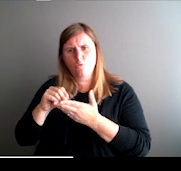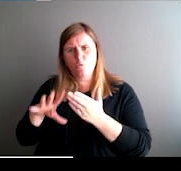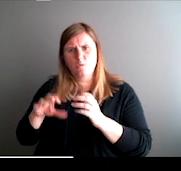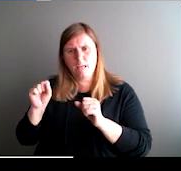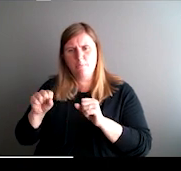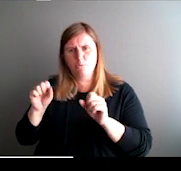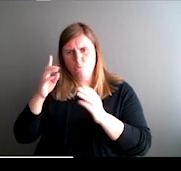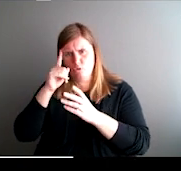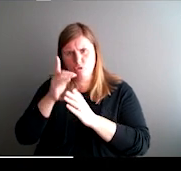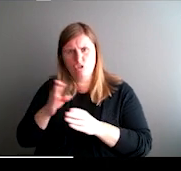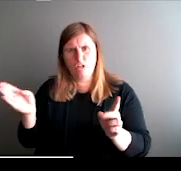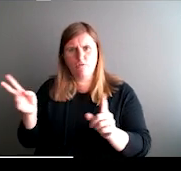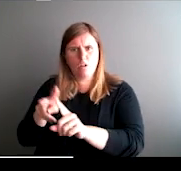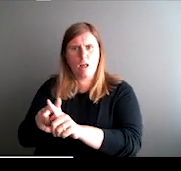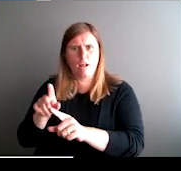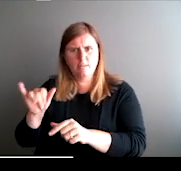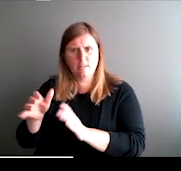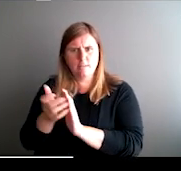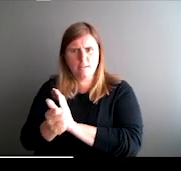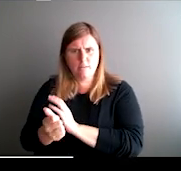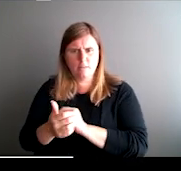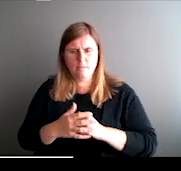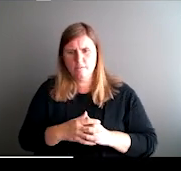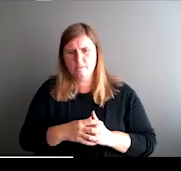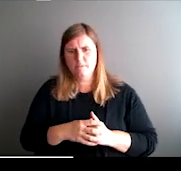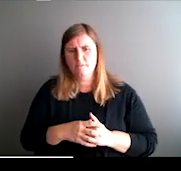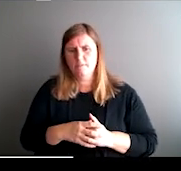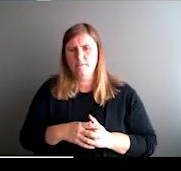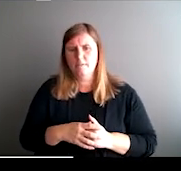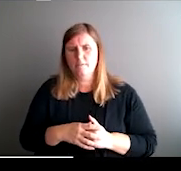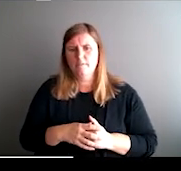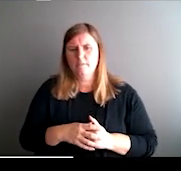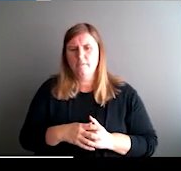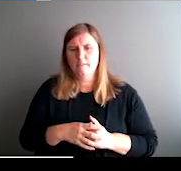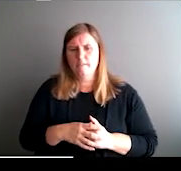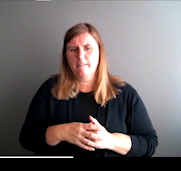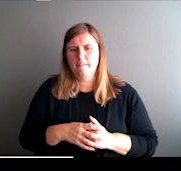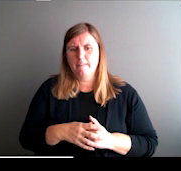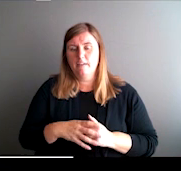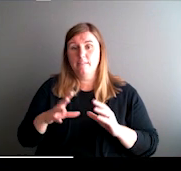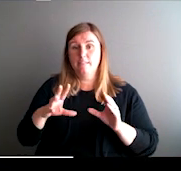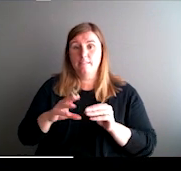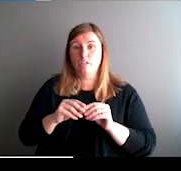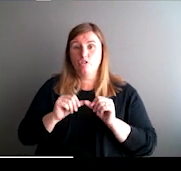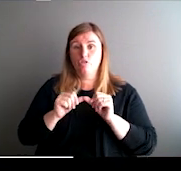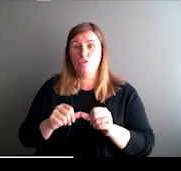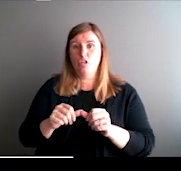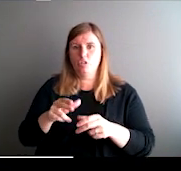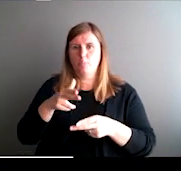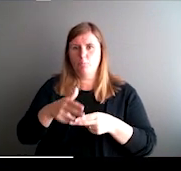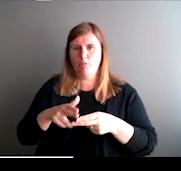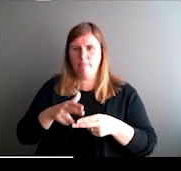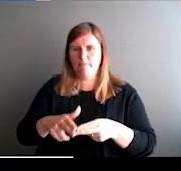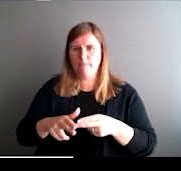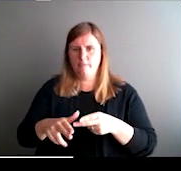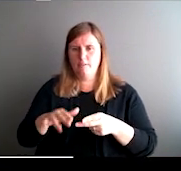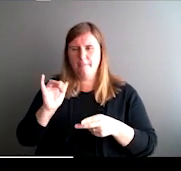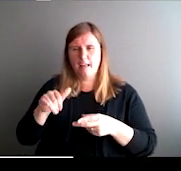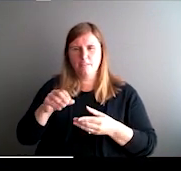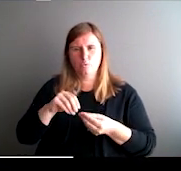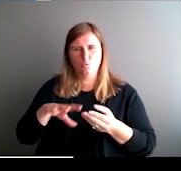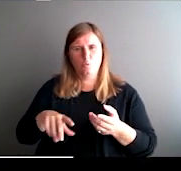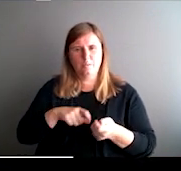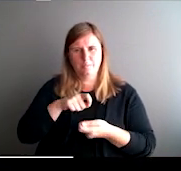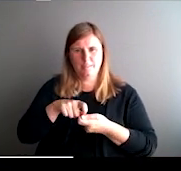those skills. Ideally, you want to keep your session durations brief. This will obviously be somewhat student